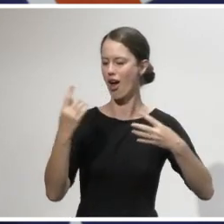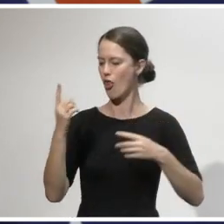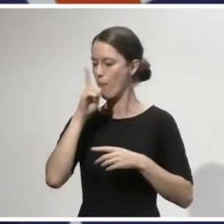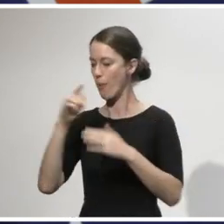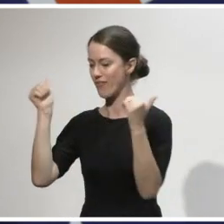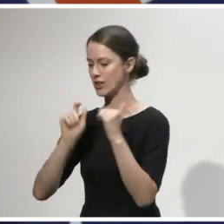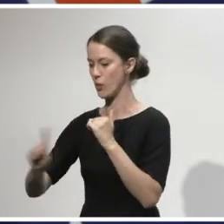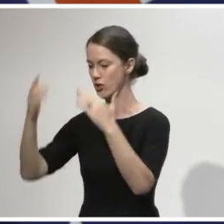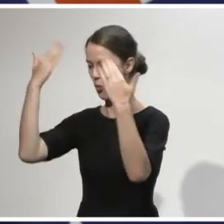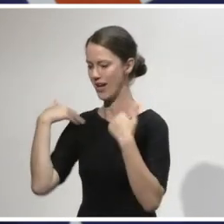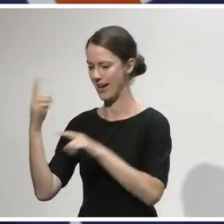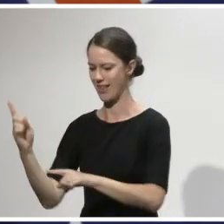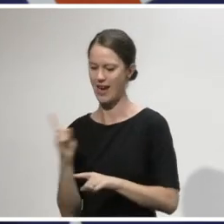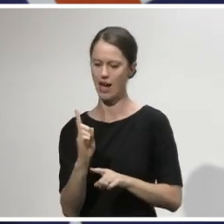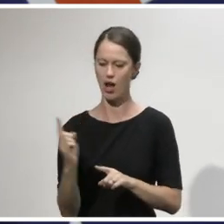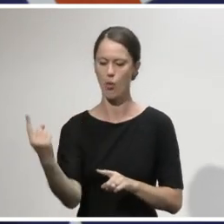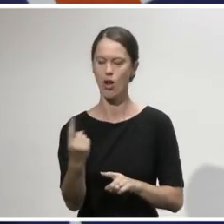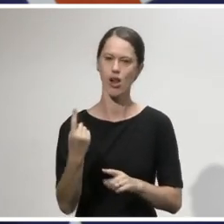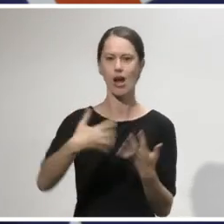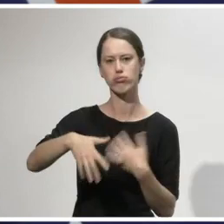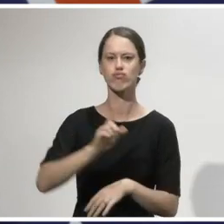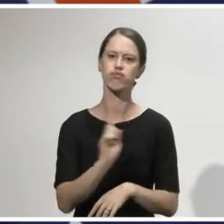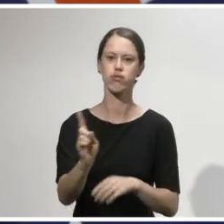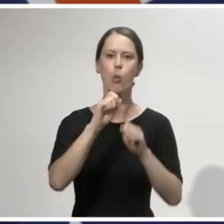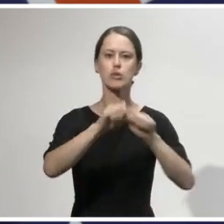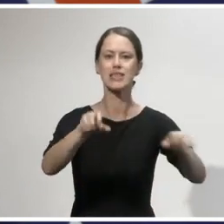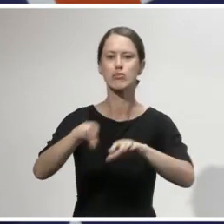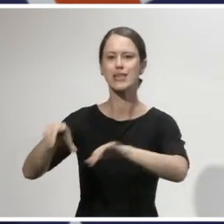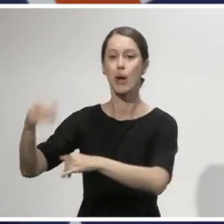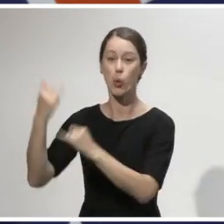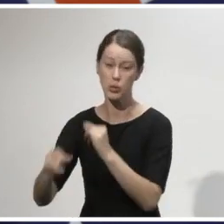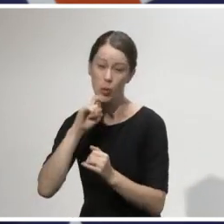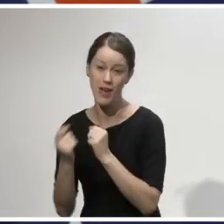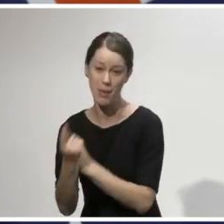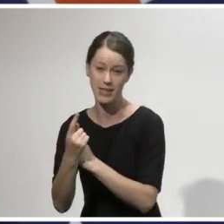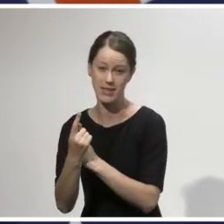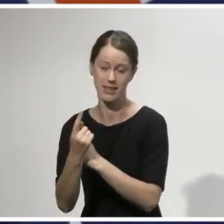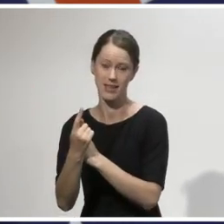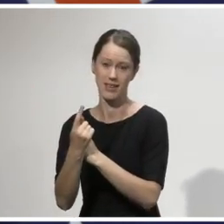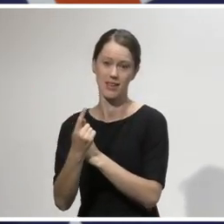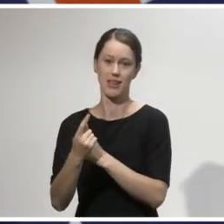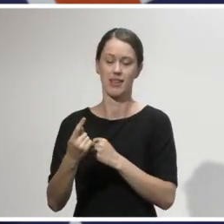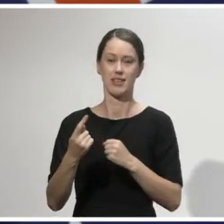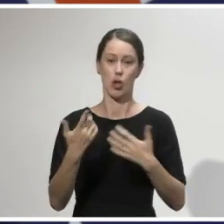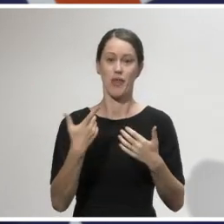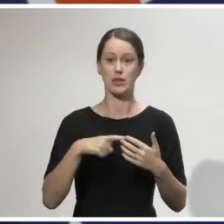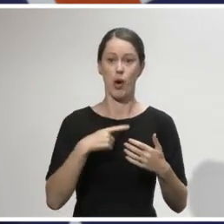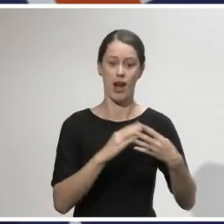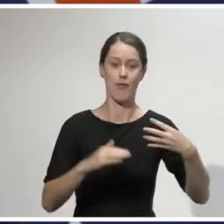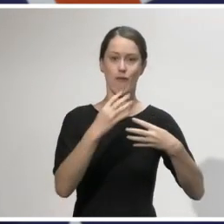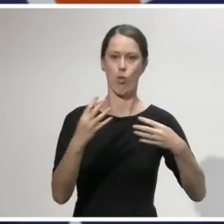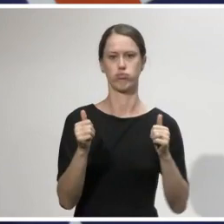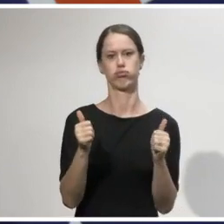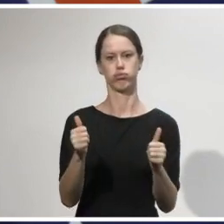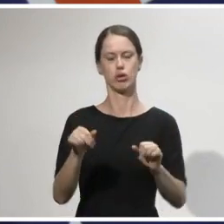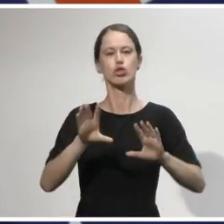more cases as a result of those individuals who had been at the wedding returning back to their normal places of work or being